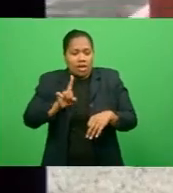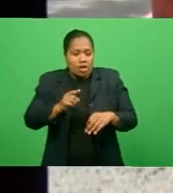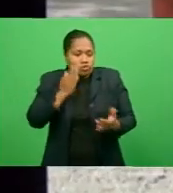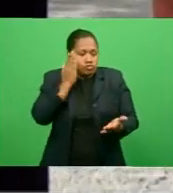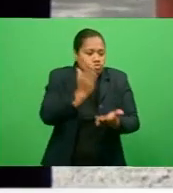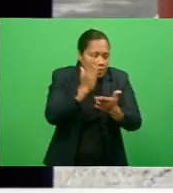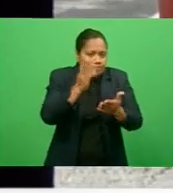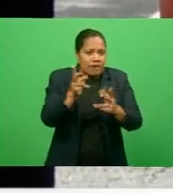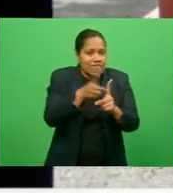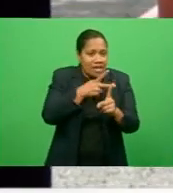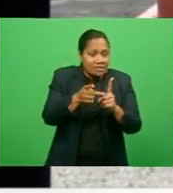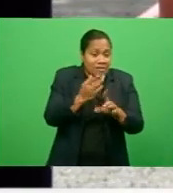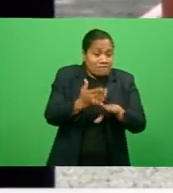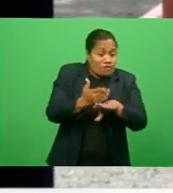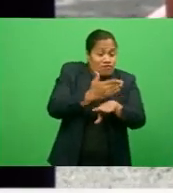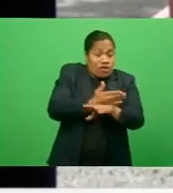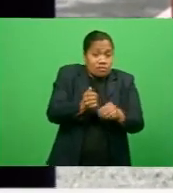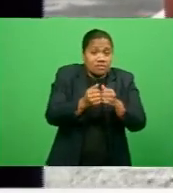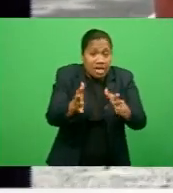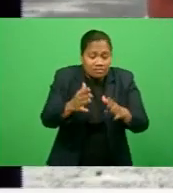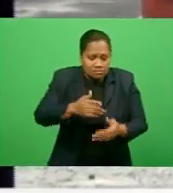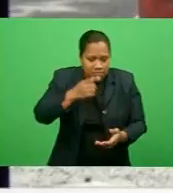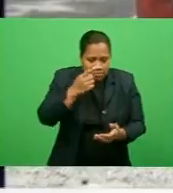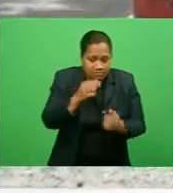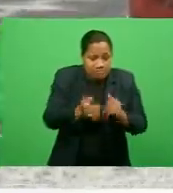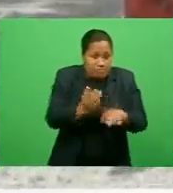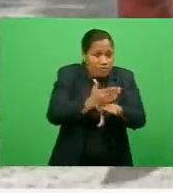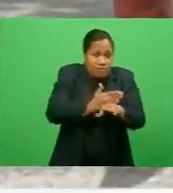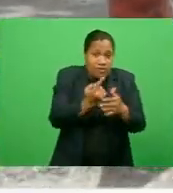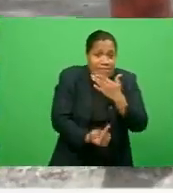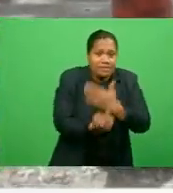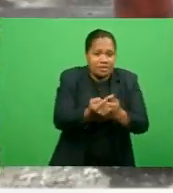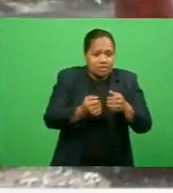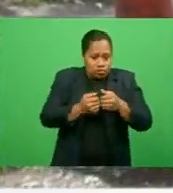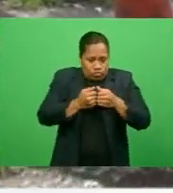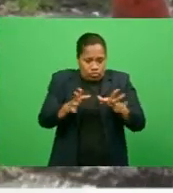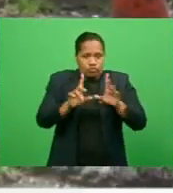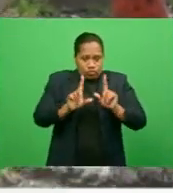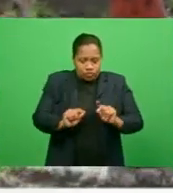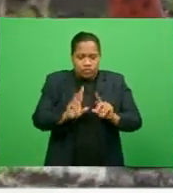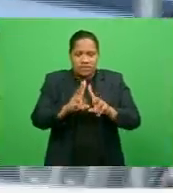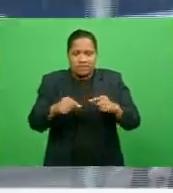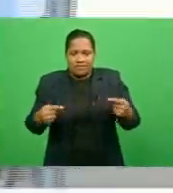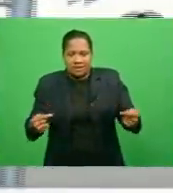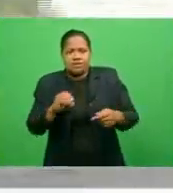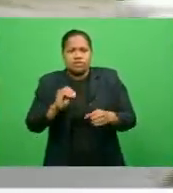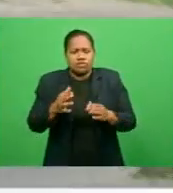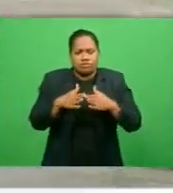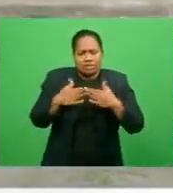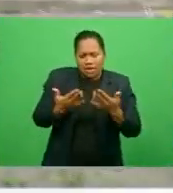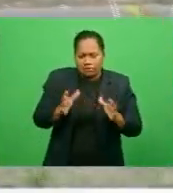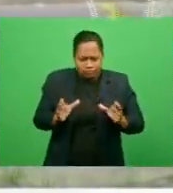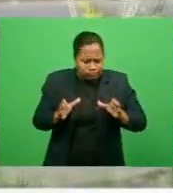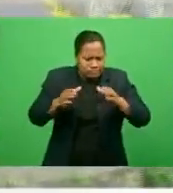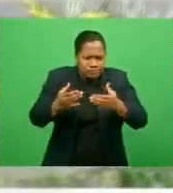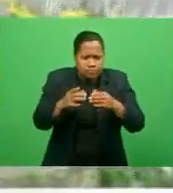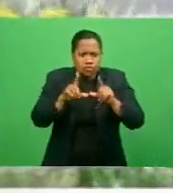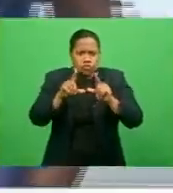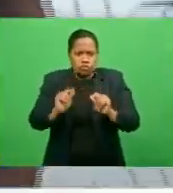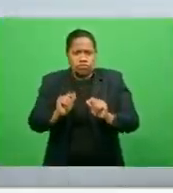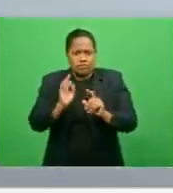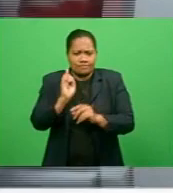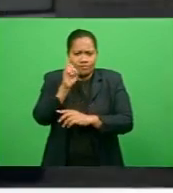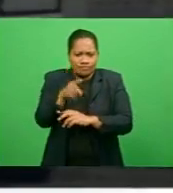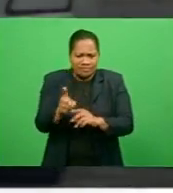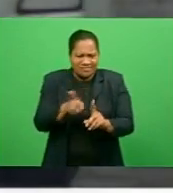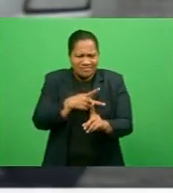starts. The minister is hoping all cross-sections of society will pitch in to formulate the national action plan, saying domestic violence